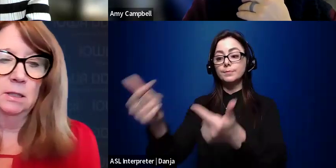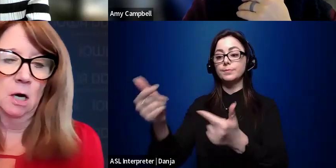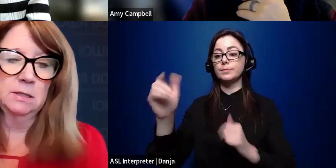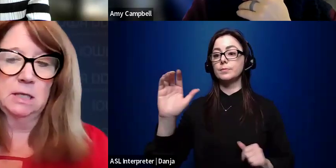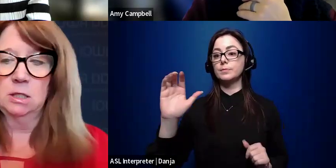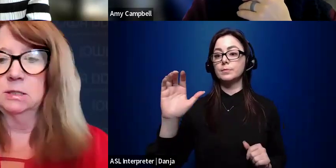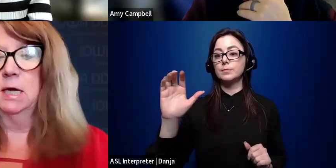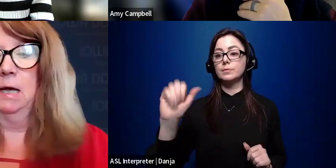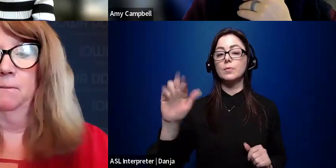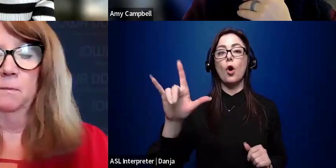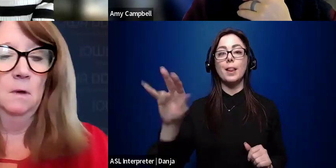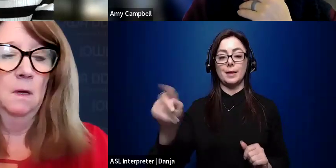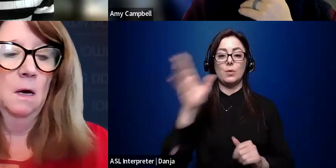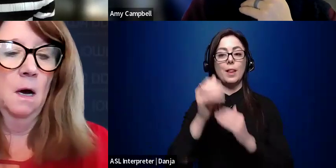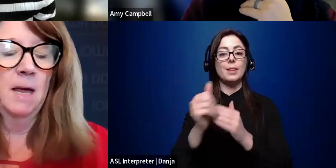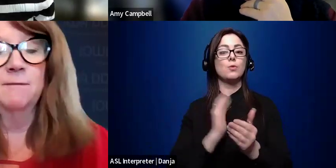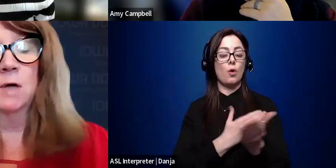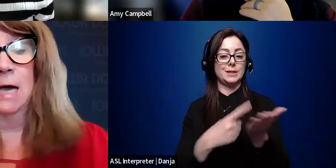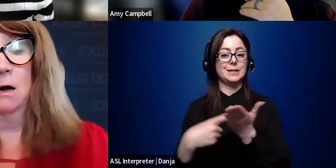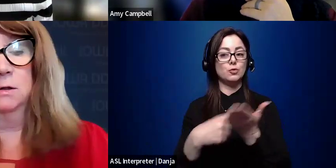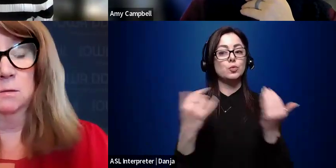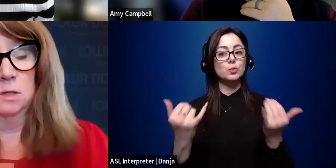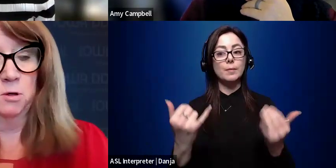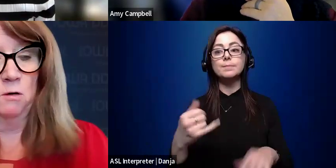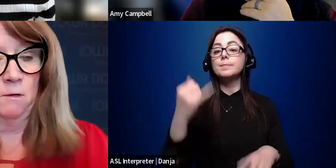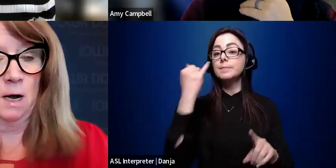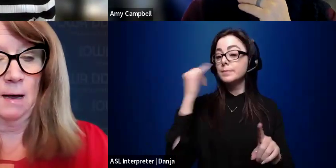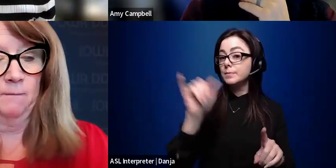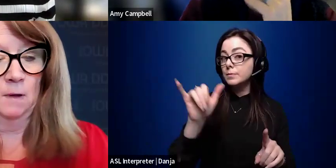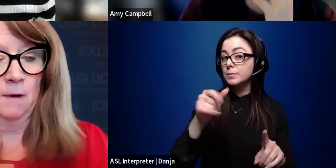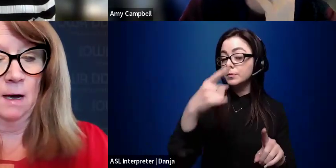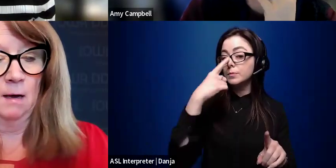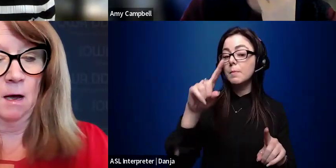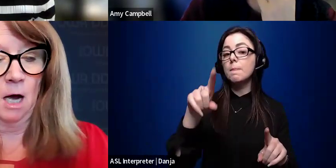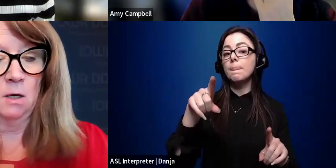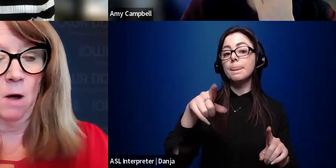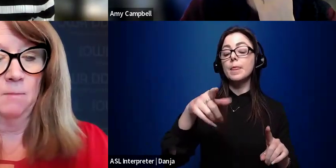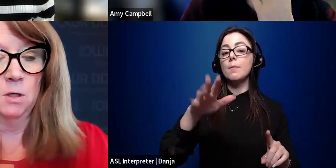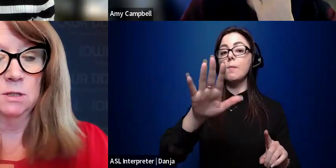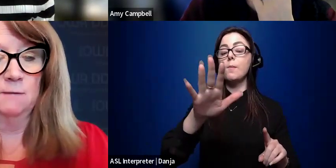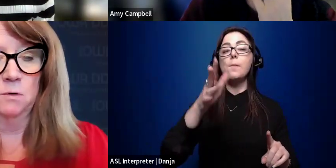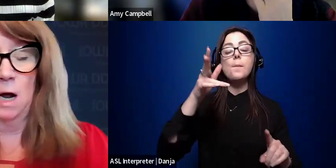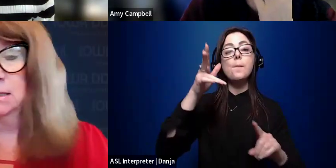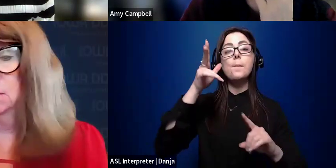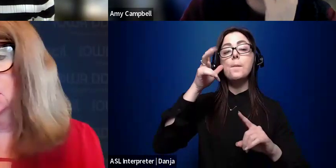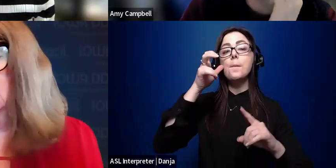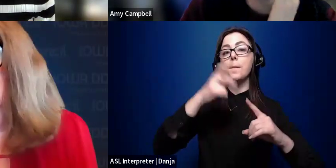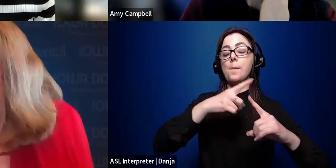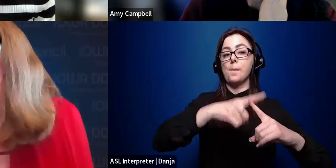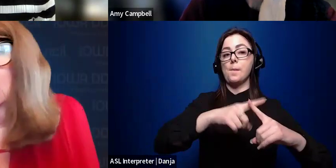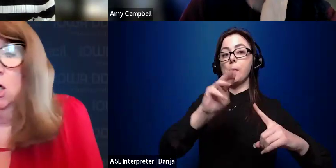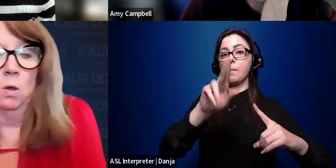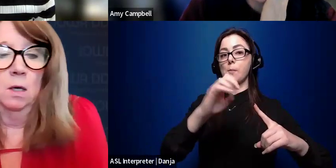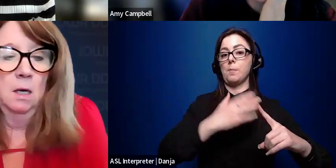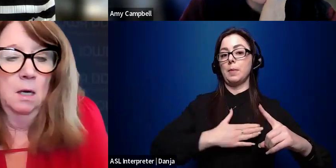going to lead our discussion today. And if you can, also just put your audio on mute if you're not